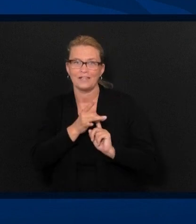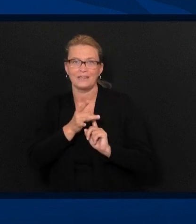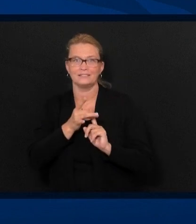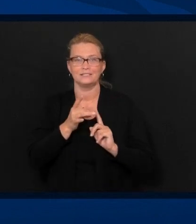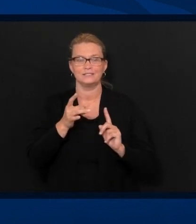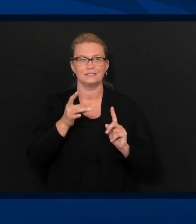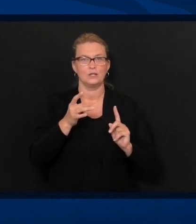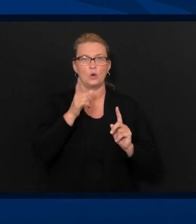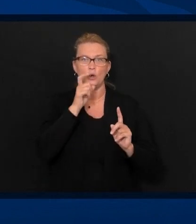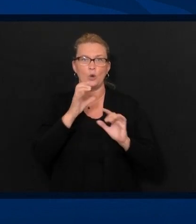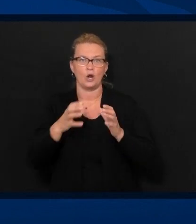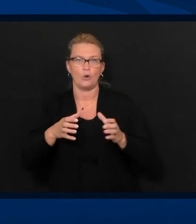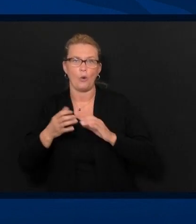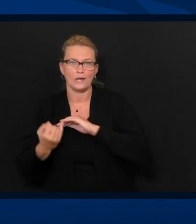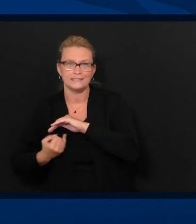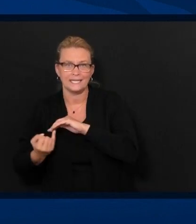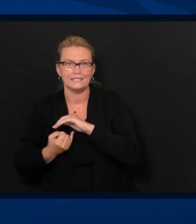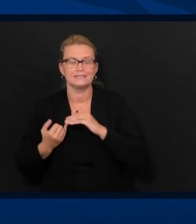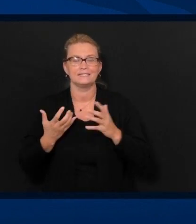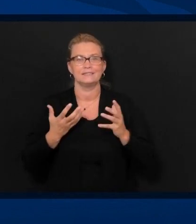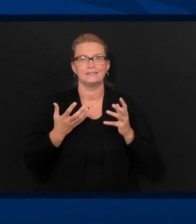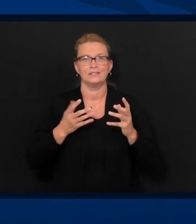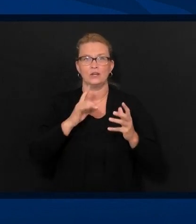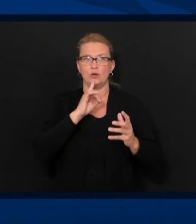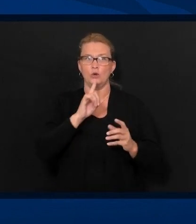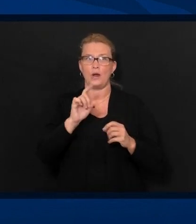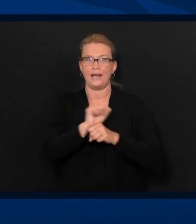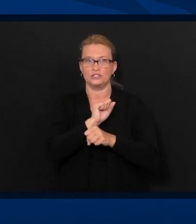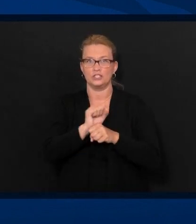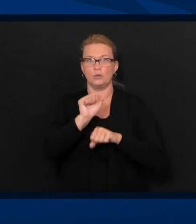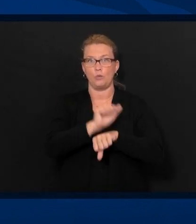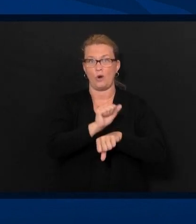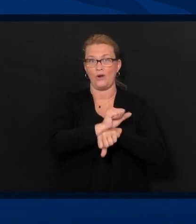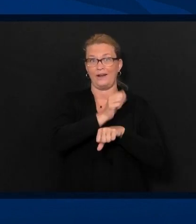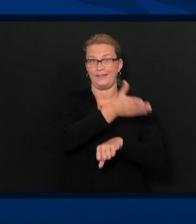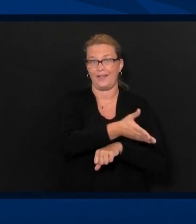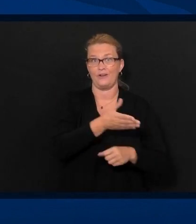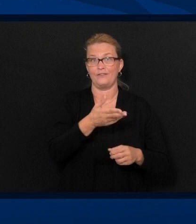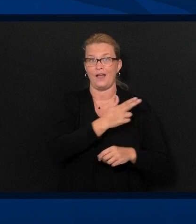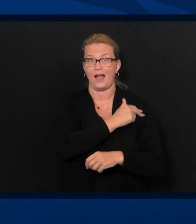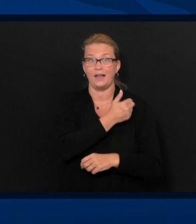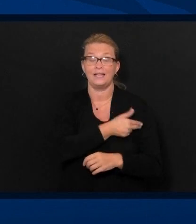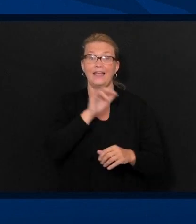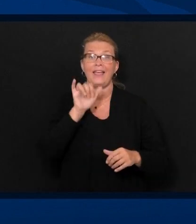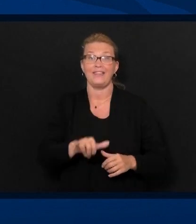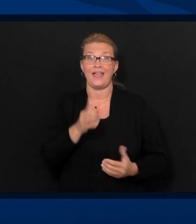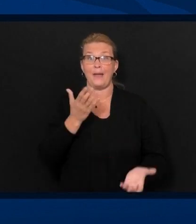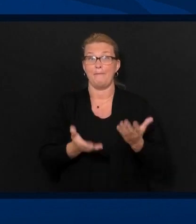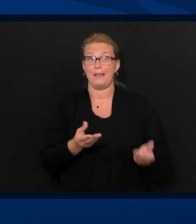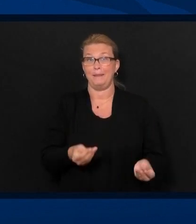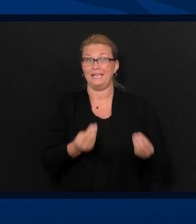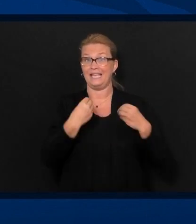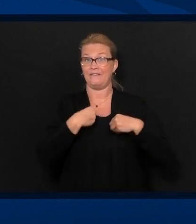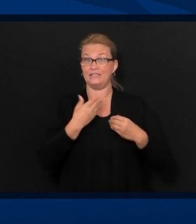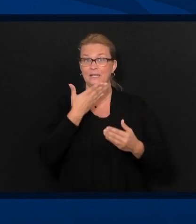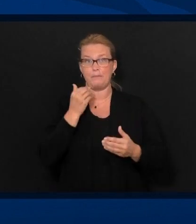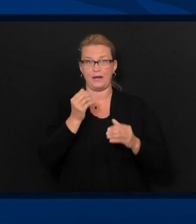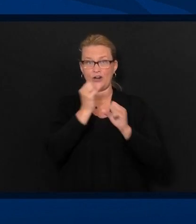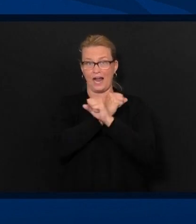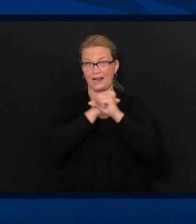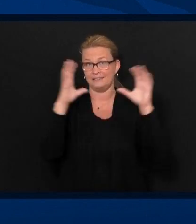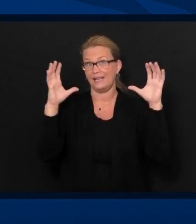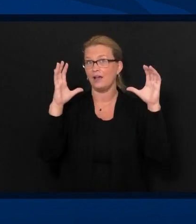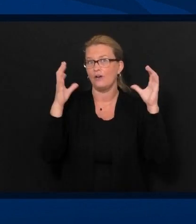are quarantined or isolated, who actually work at the hospital. That might give us a better idea of what actually is going on.